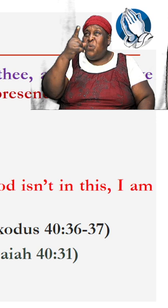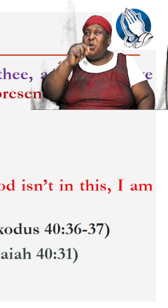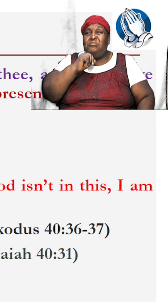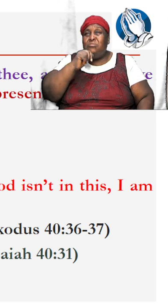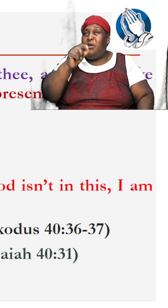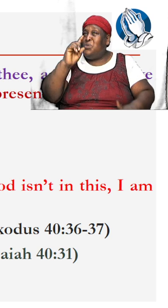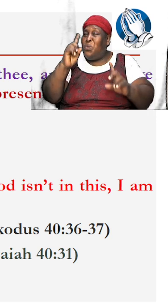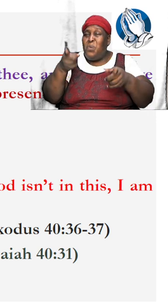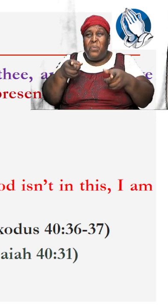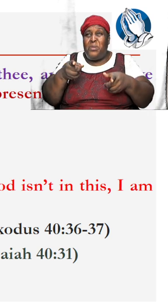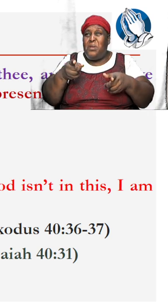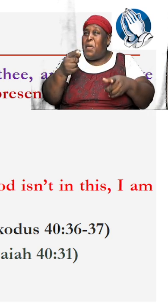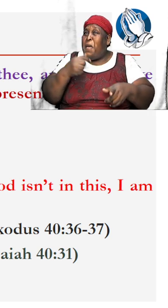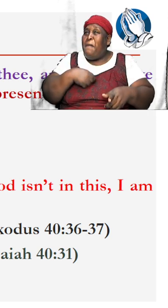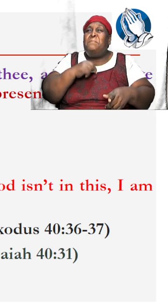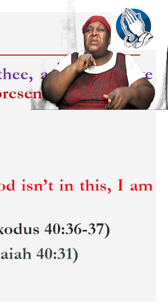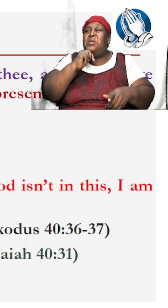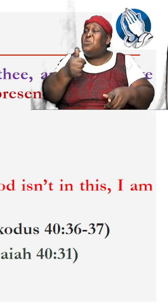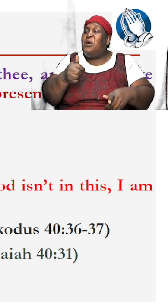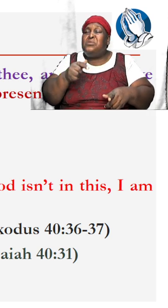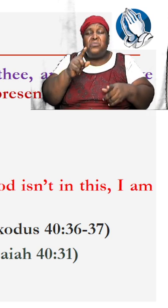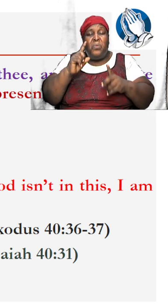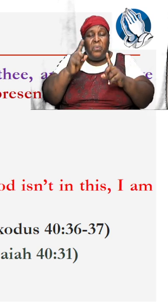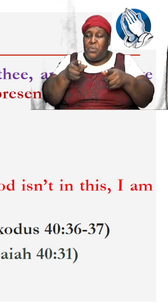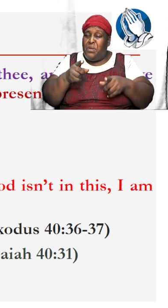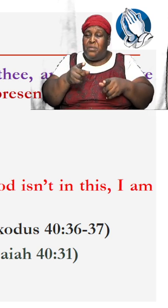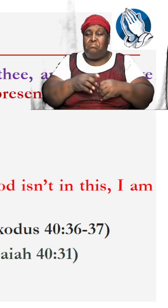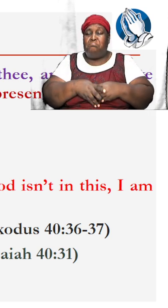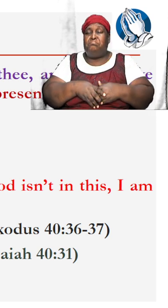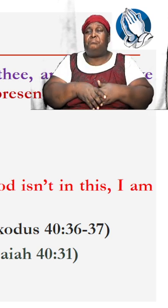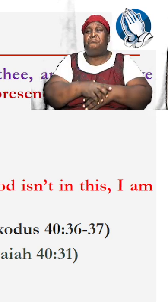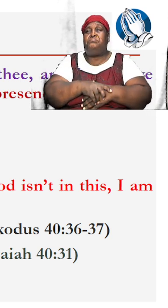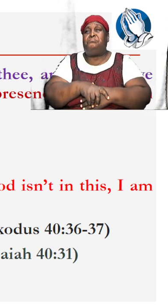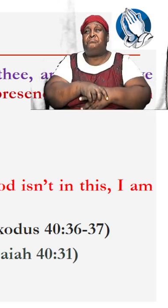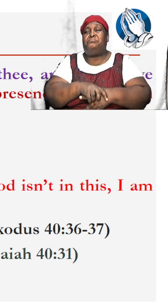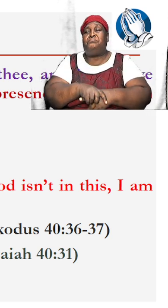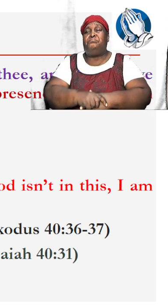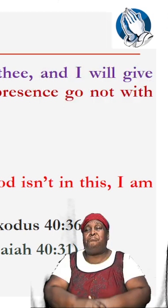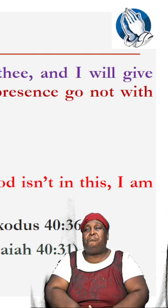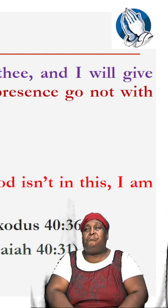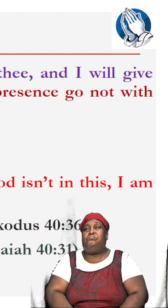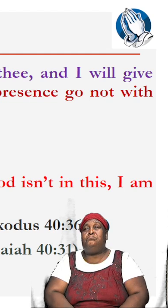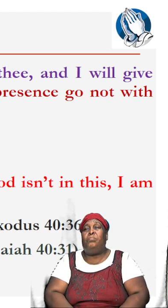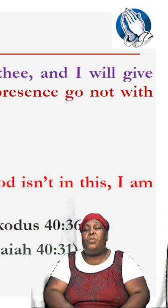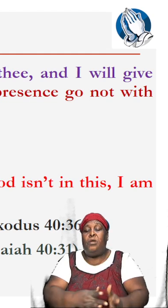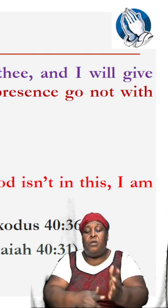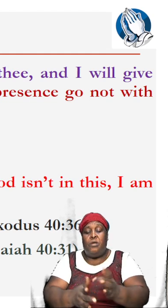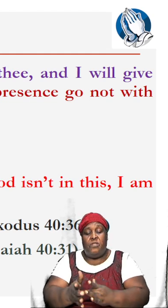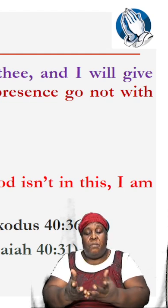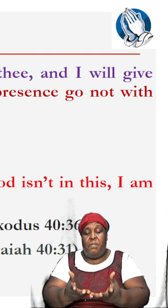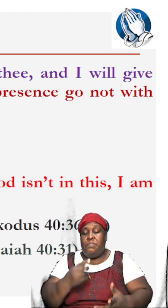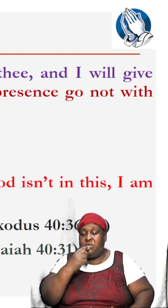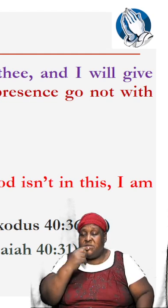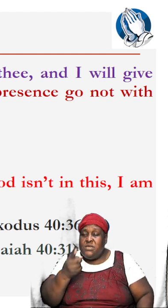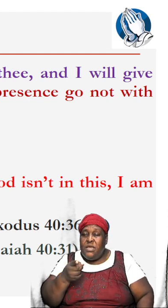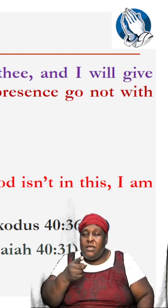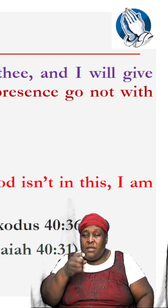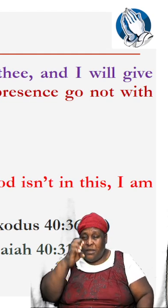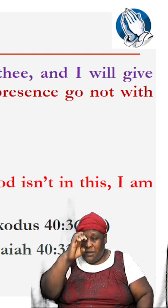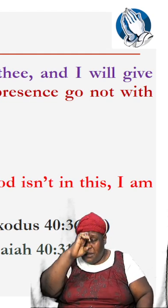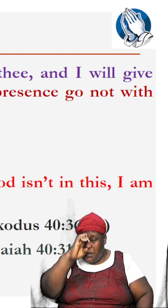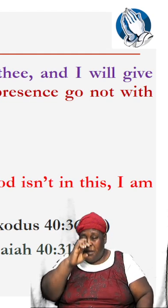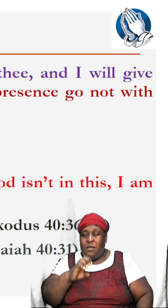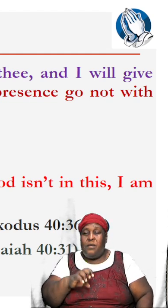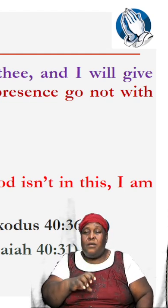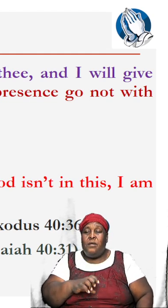I am not going to go. So the Bible said in Exodus chapter